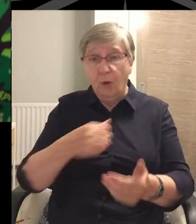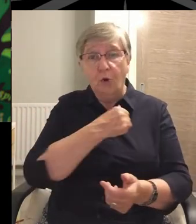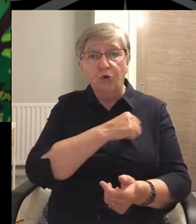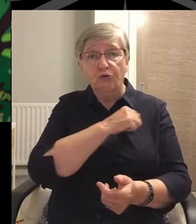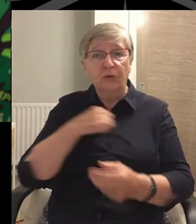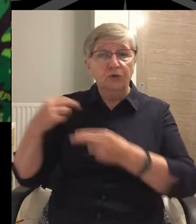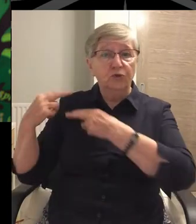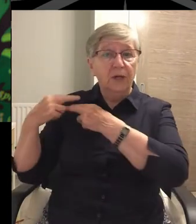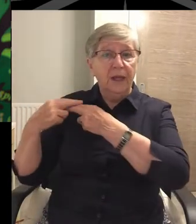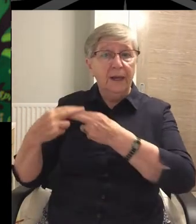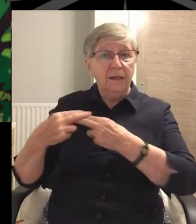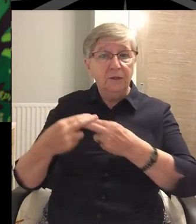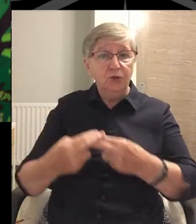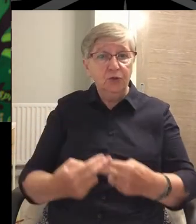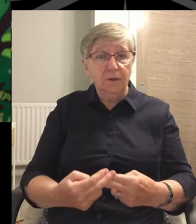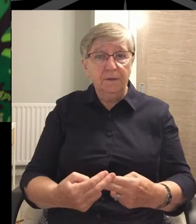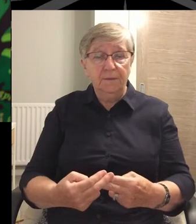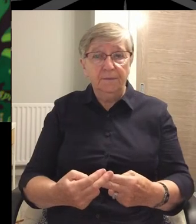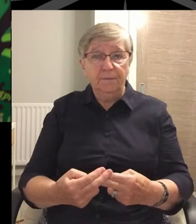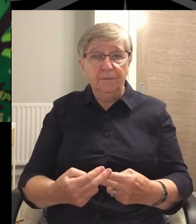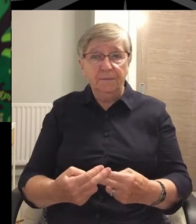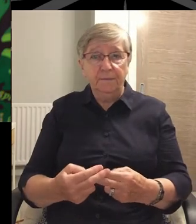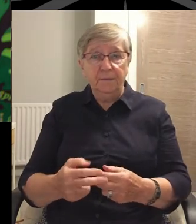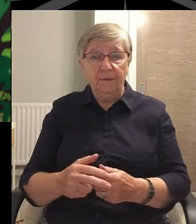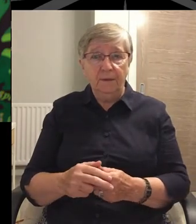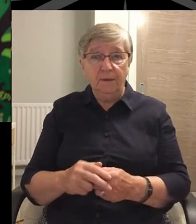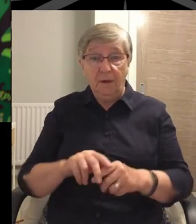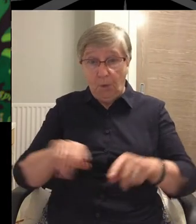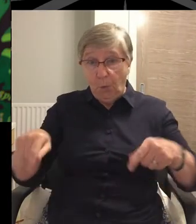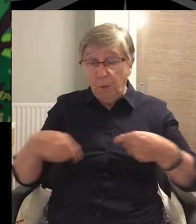got a long Christian heritage.